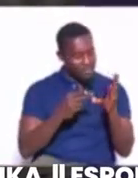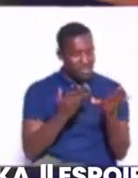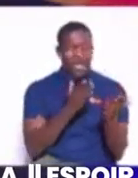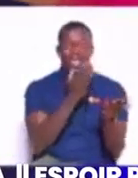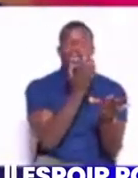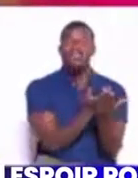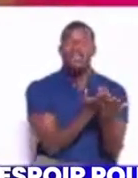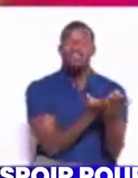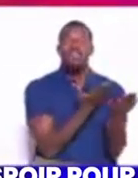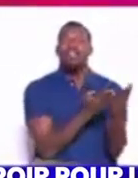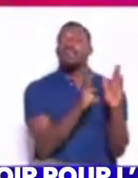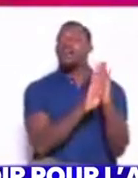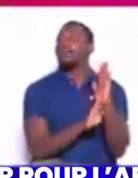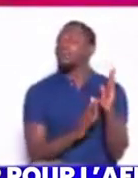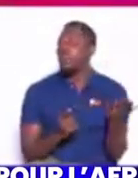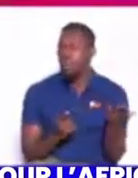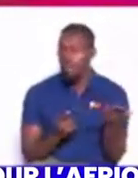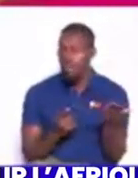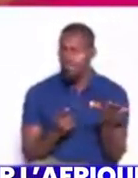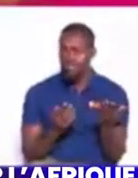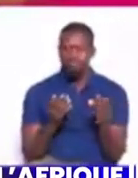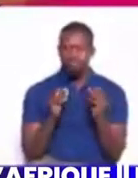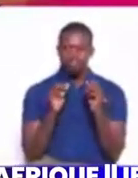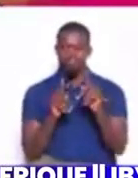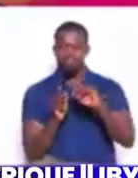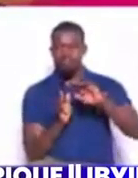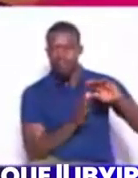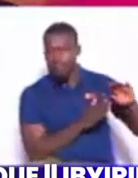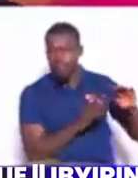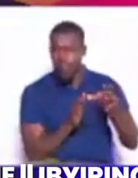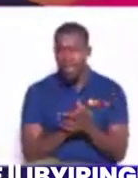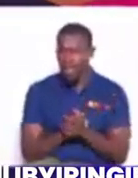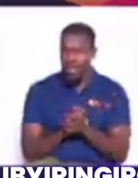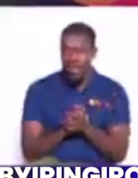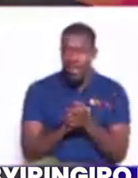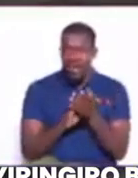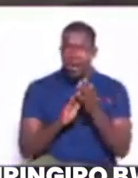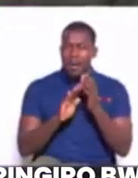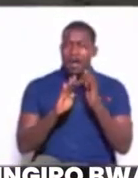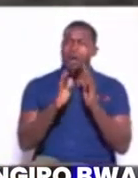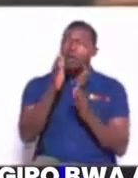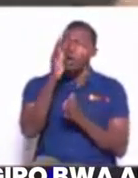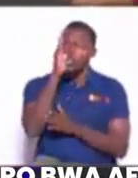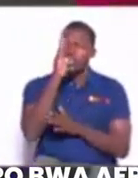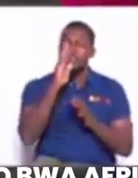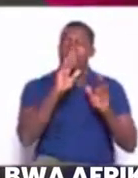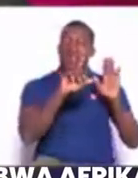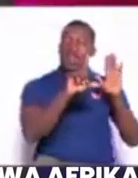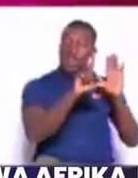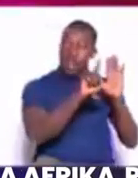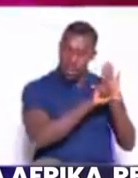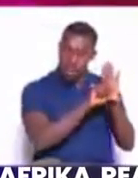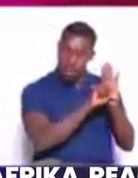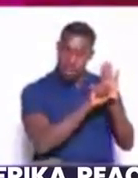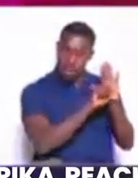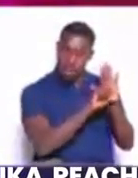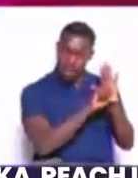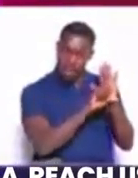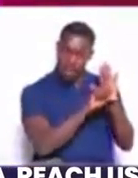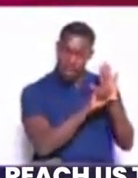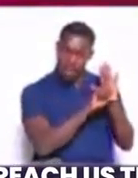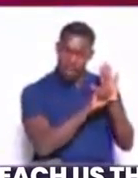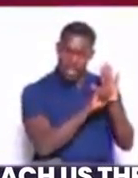say to us, well, did you think that was wrong or not? God's law is the basis of all